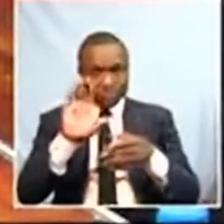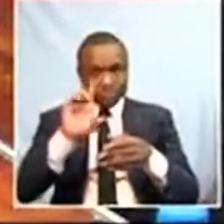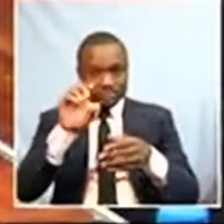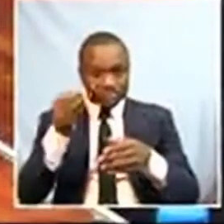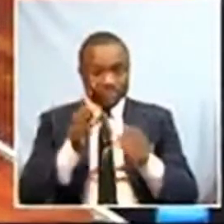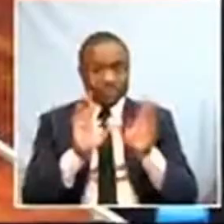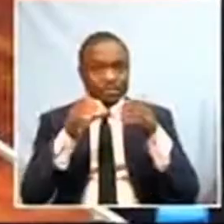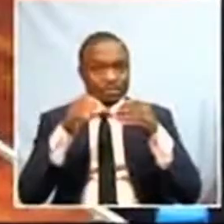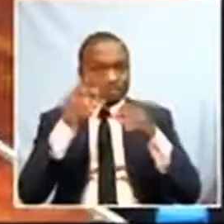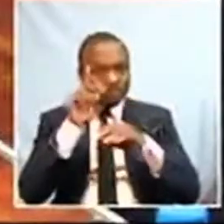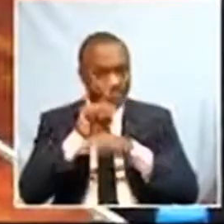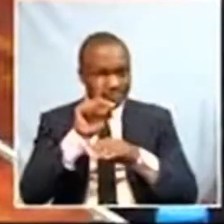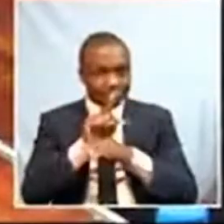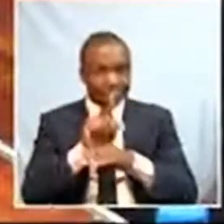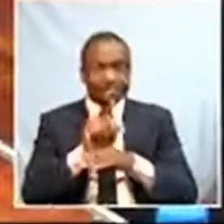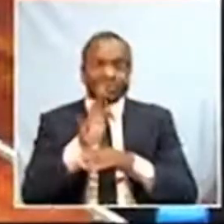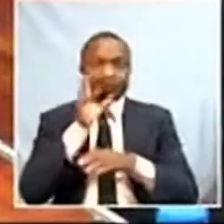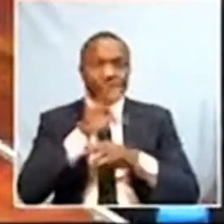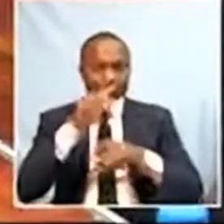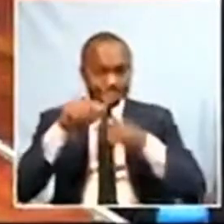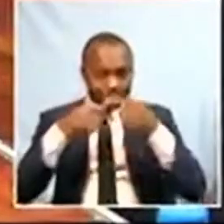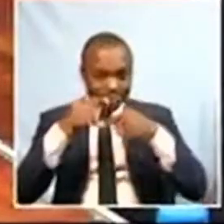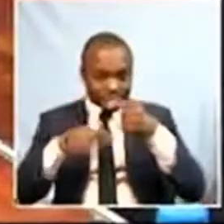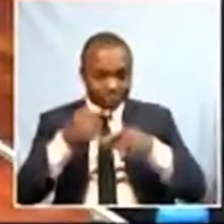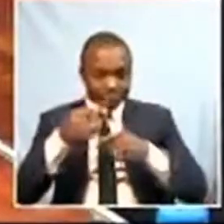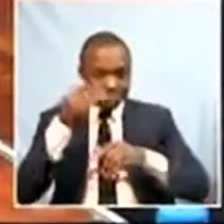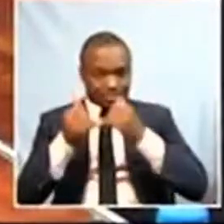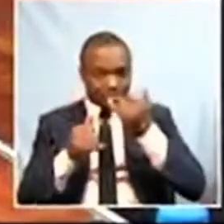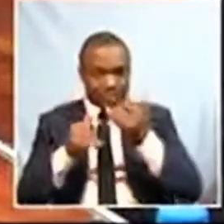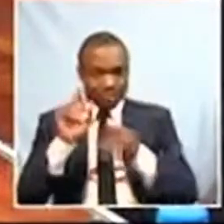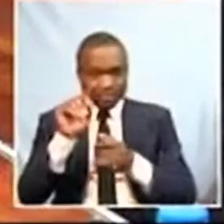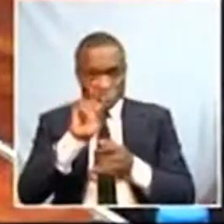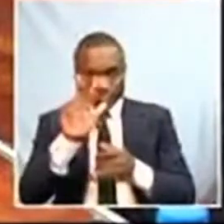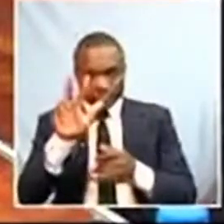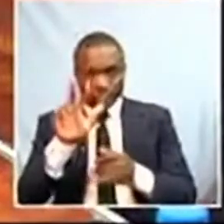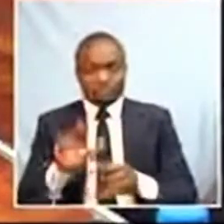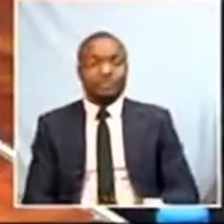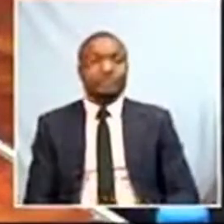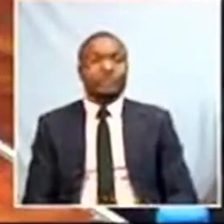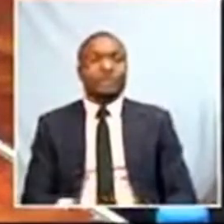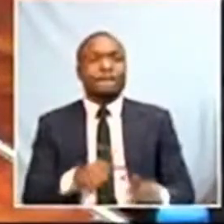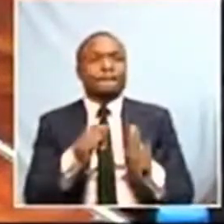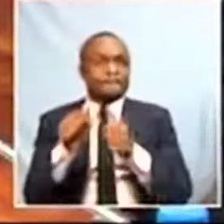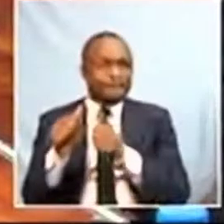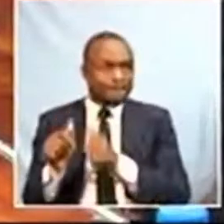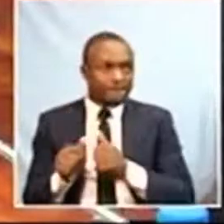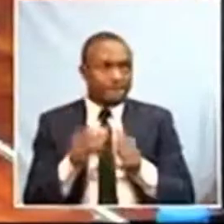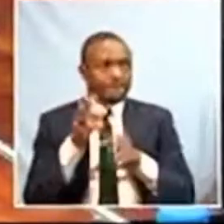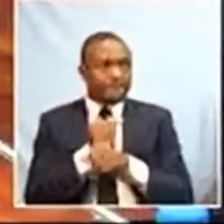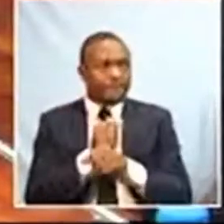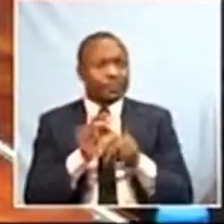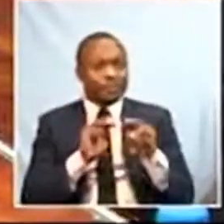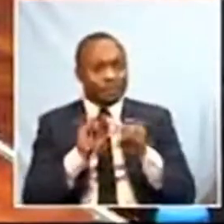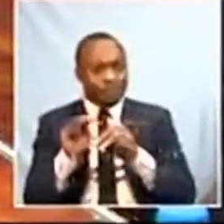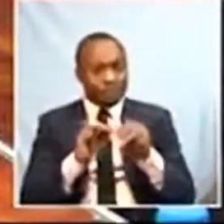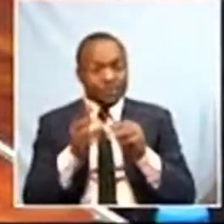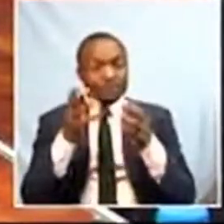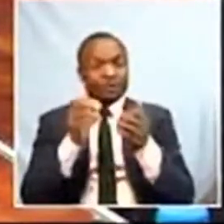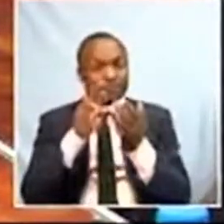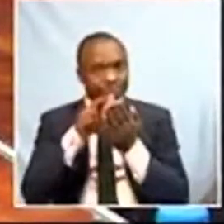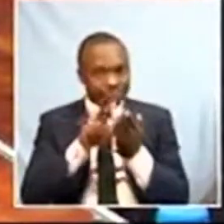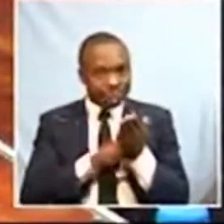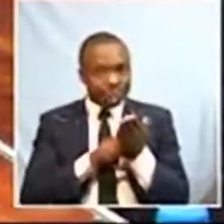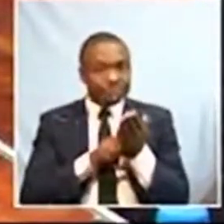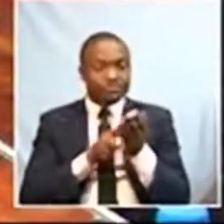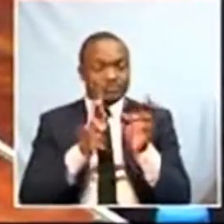CDF community projects that were ongoing at the end of 2023. Action taken. Management wishes to report